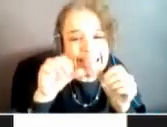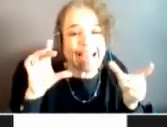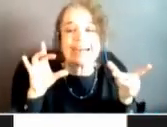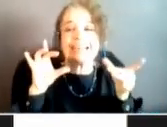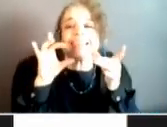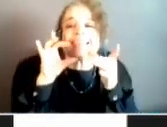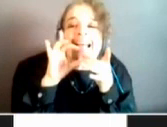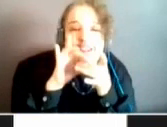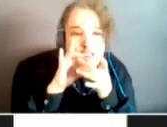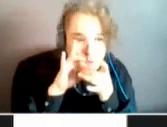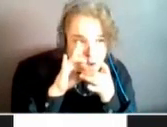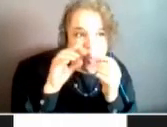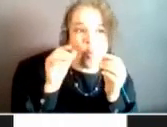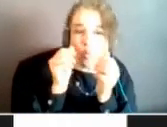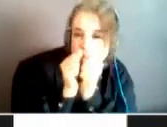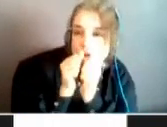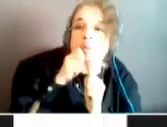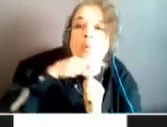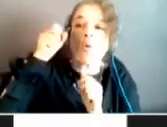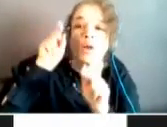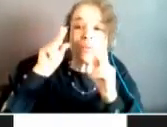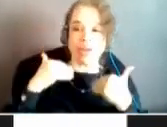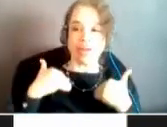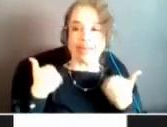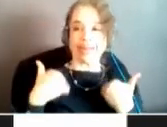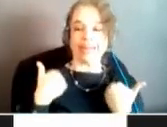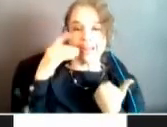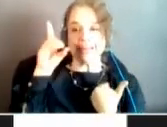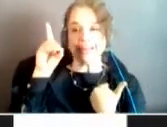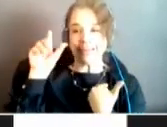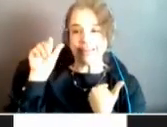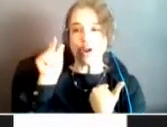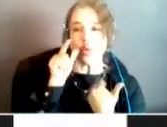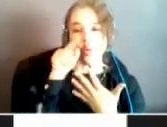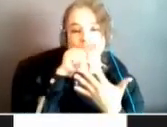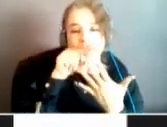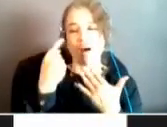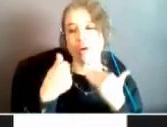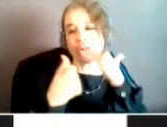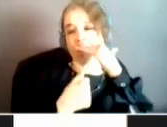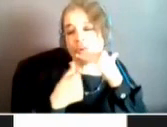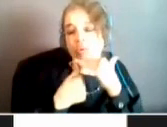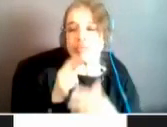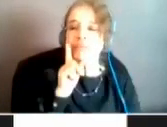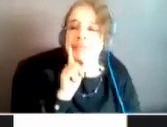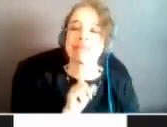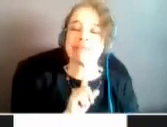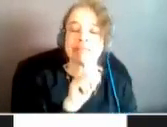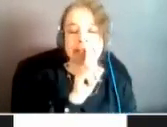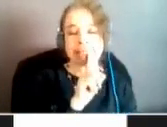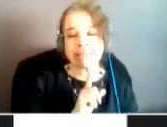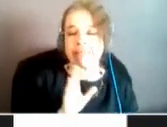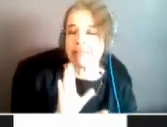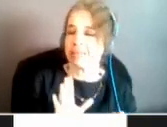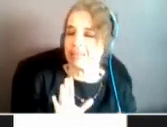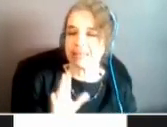connections with older people and younger disabled, you know, who are isolated, lonely, bereaved,